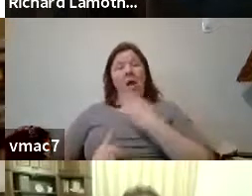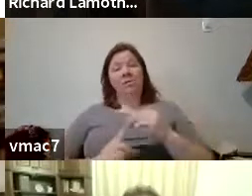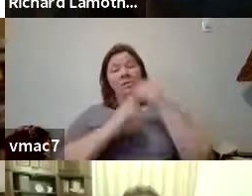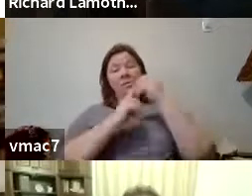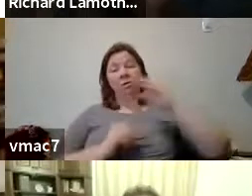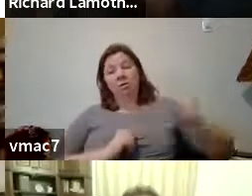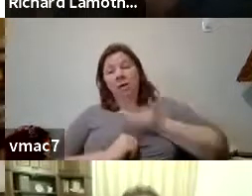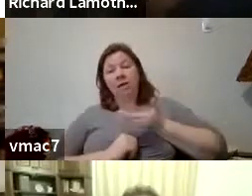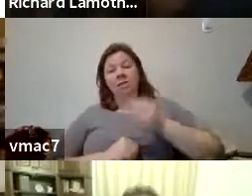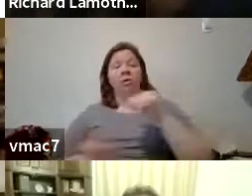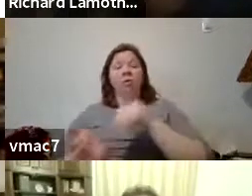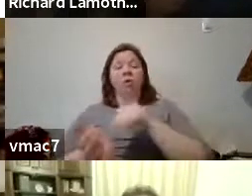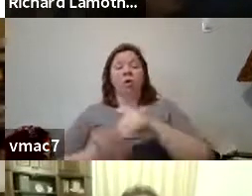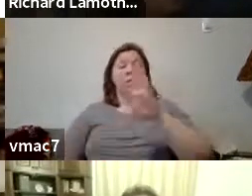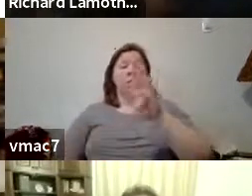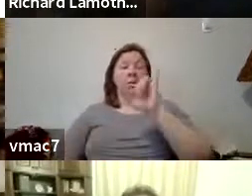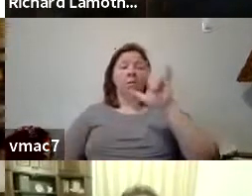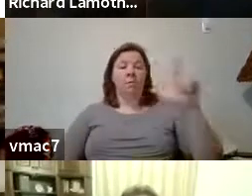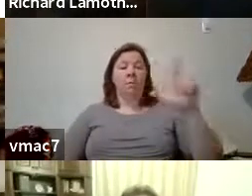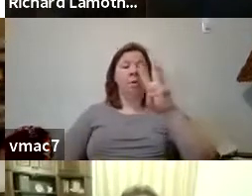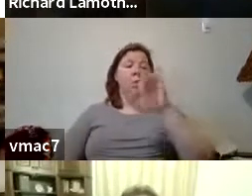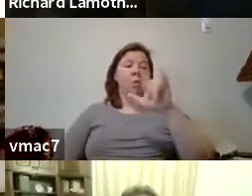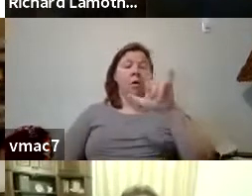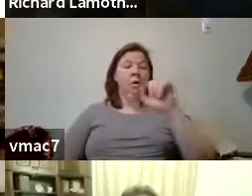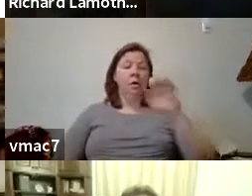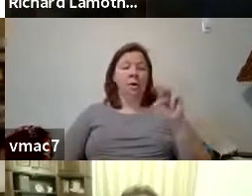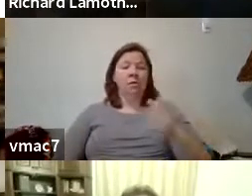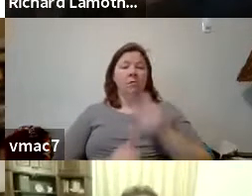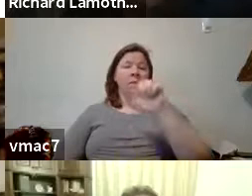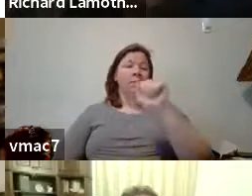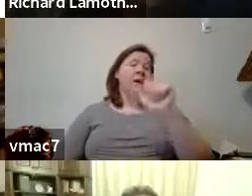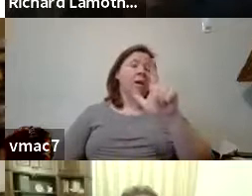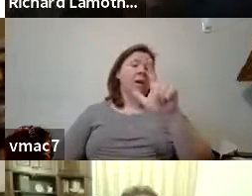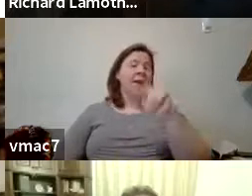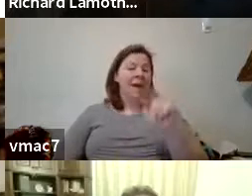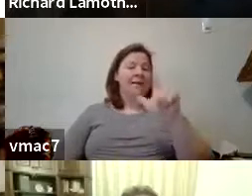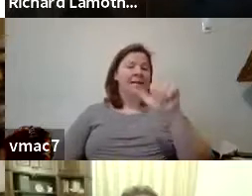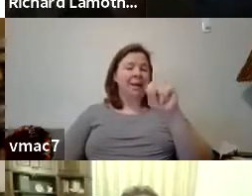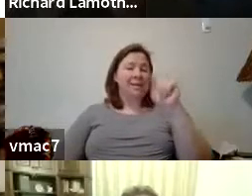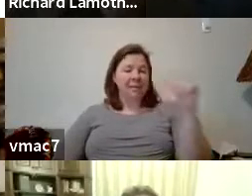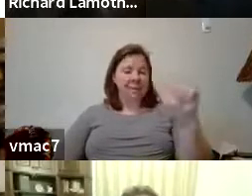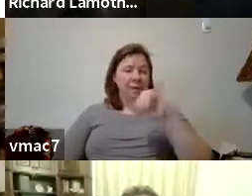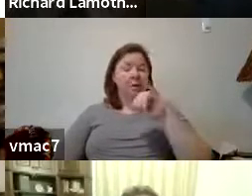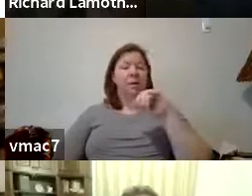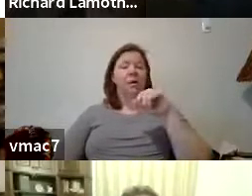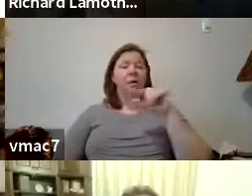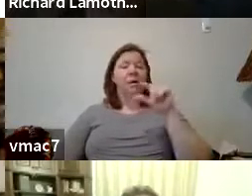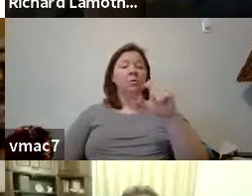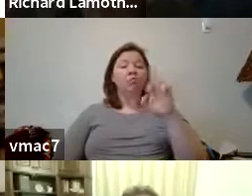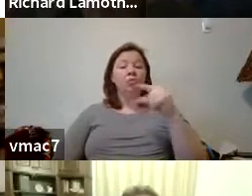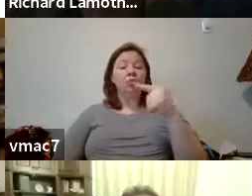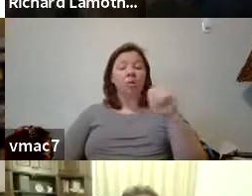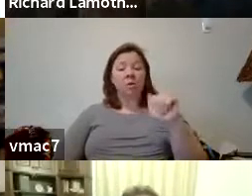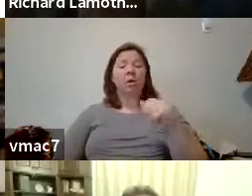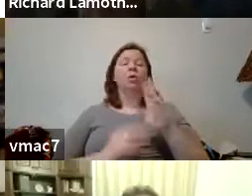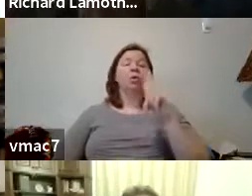guest, Dr. Bill Williams from Atlanta, Georgia, in the United States of America. Welcome to our